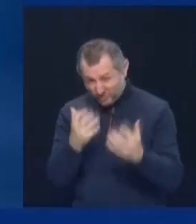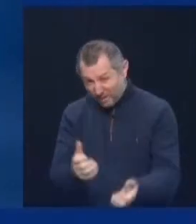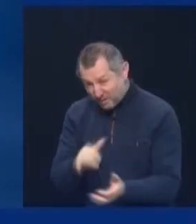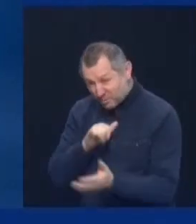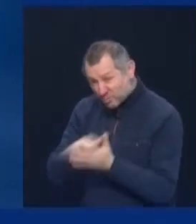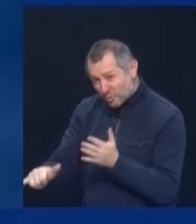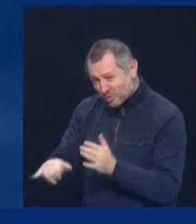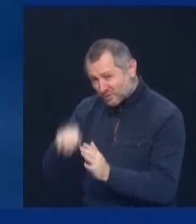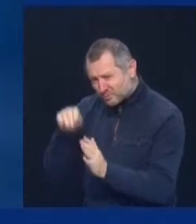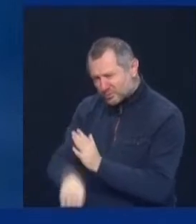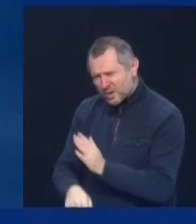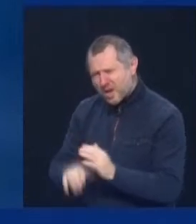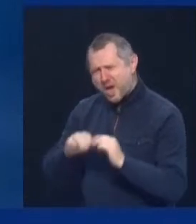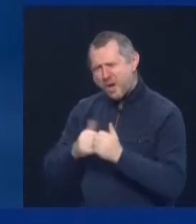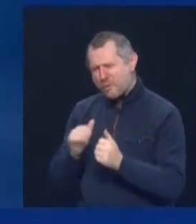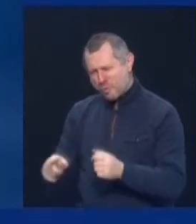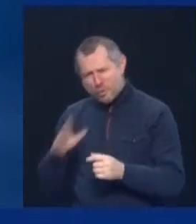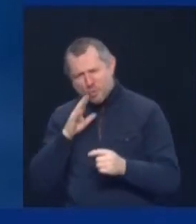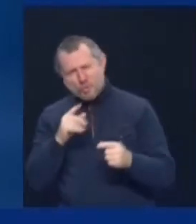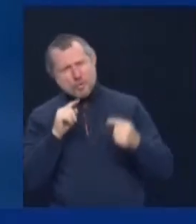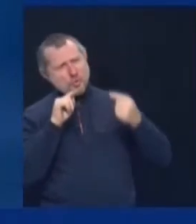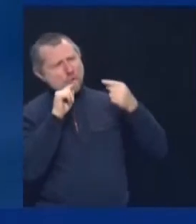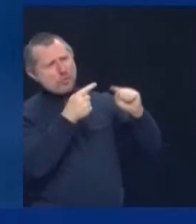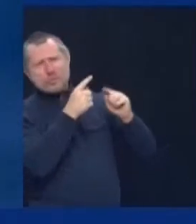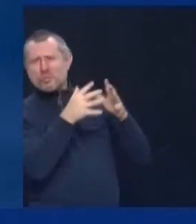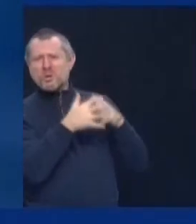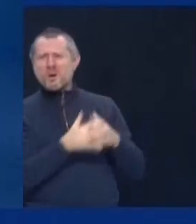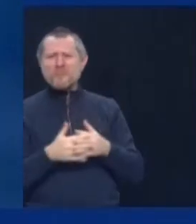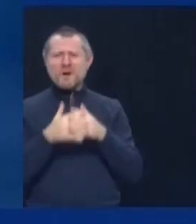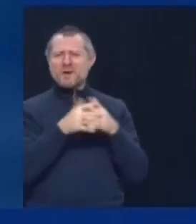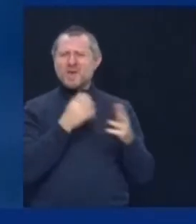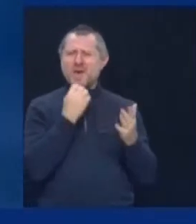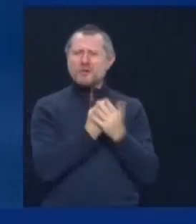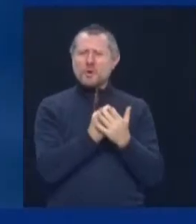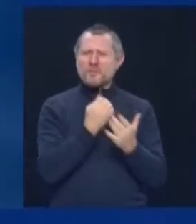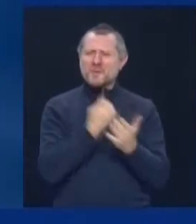the nation's economy, bankrupting New York?